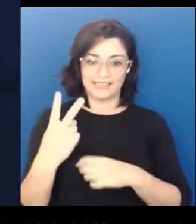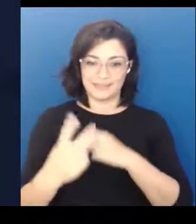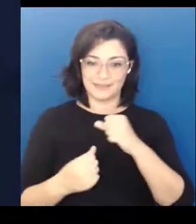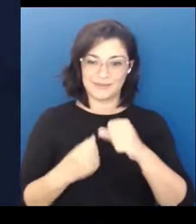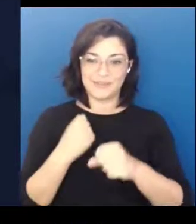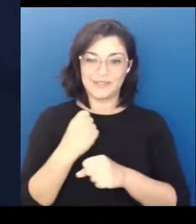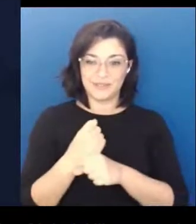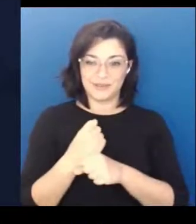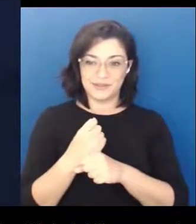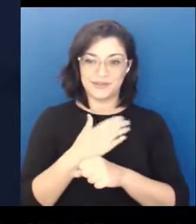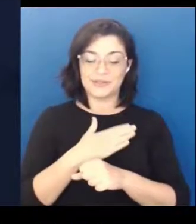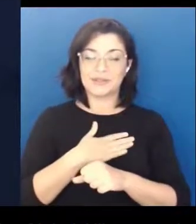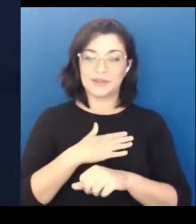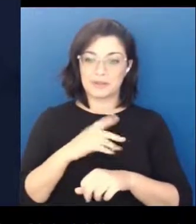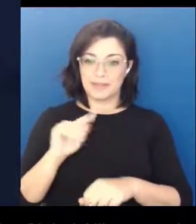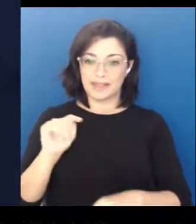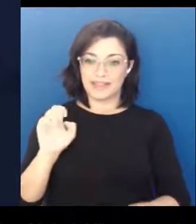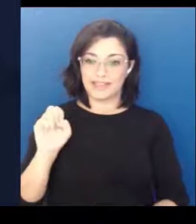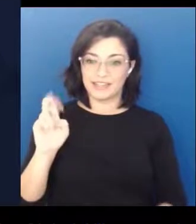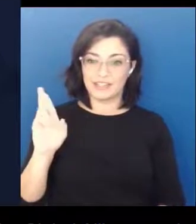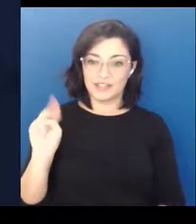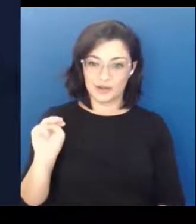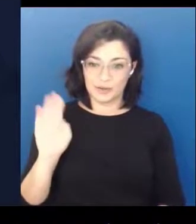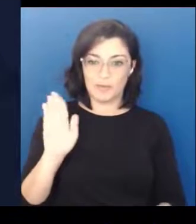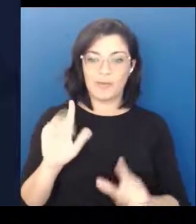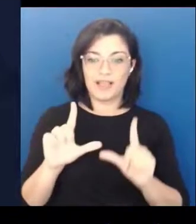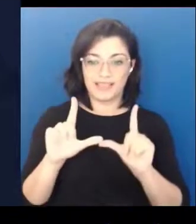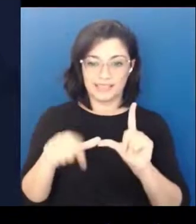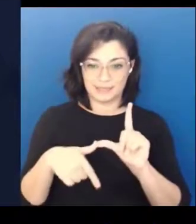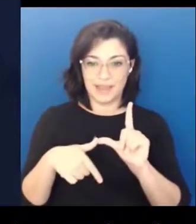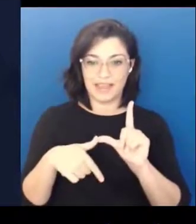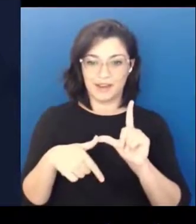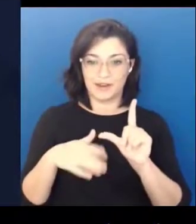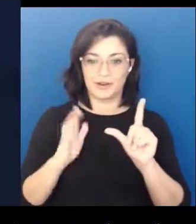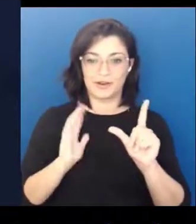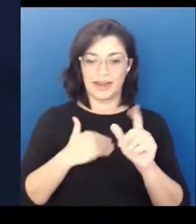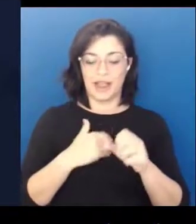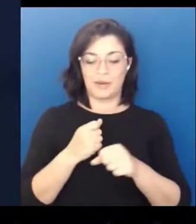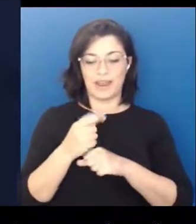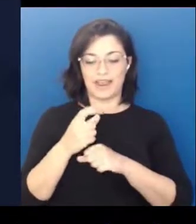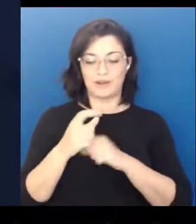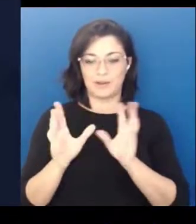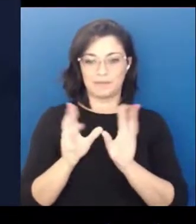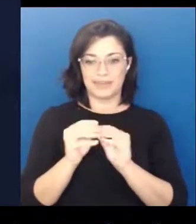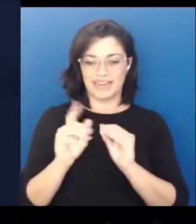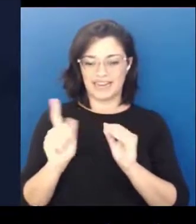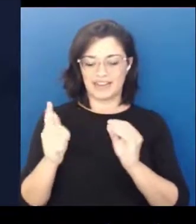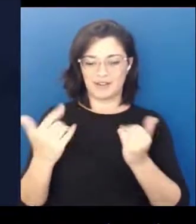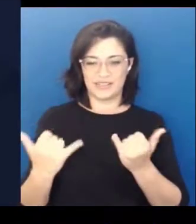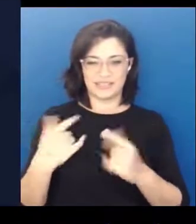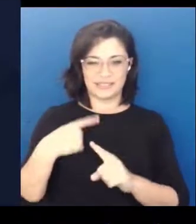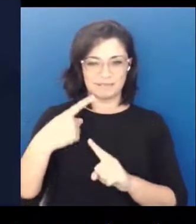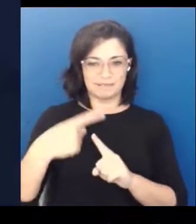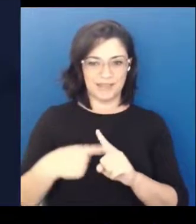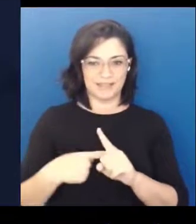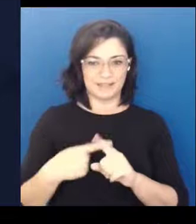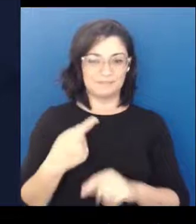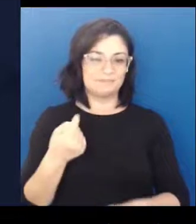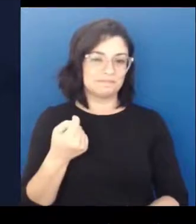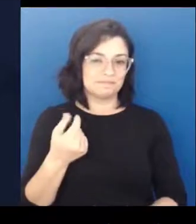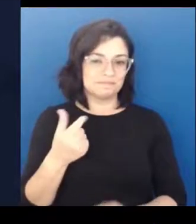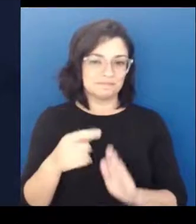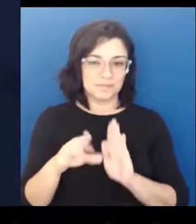at our annual meeting later this month. A little background. I was wounded in Vietnam